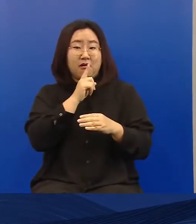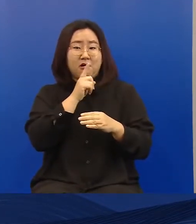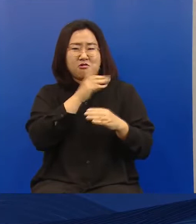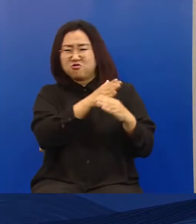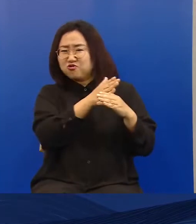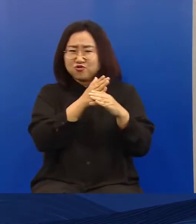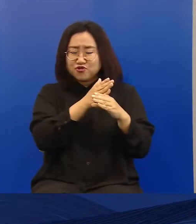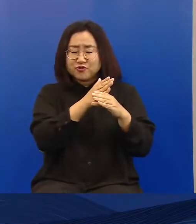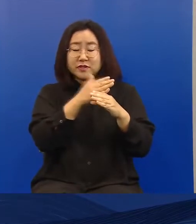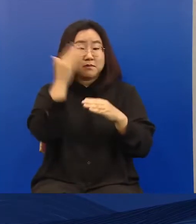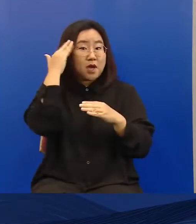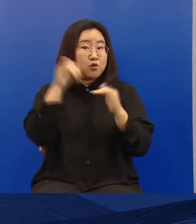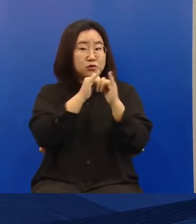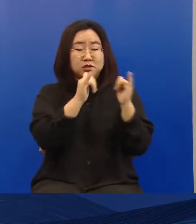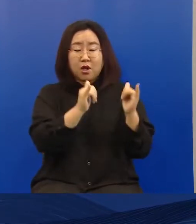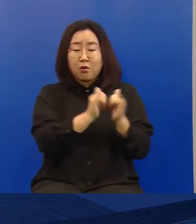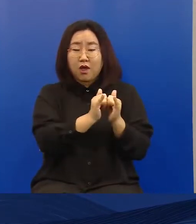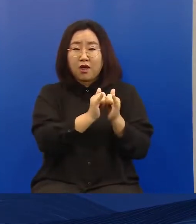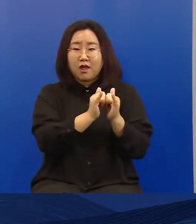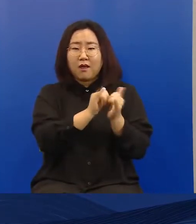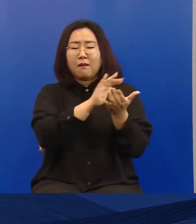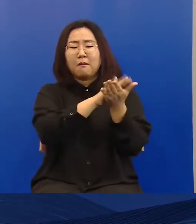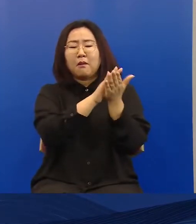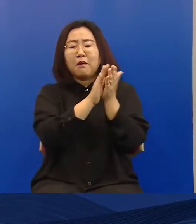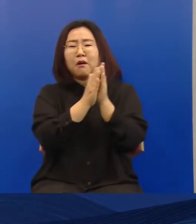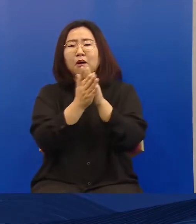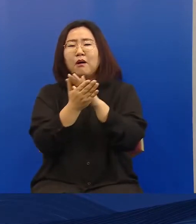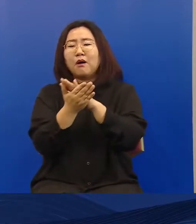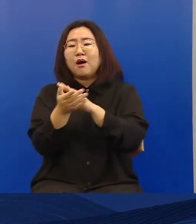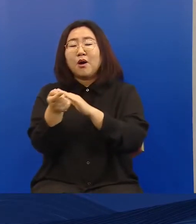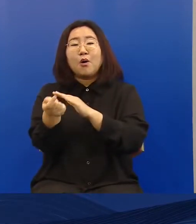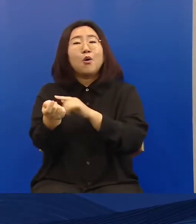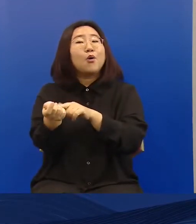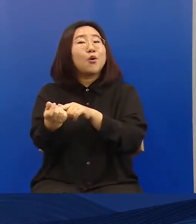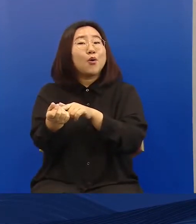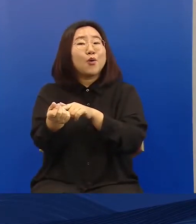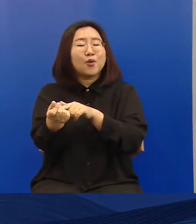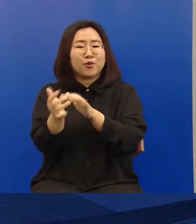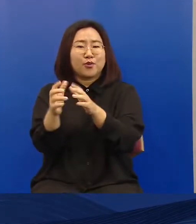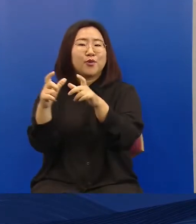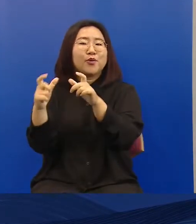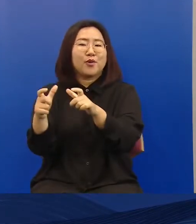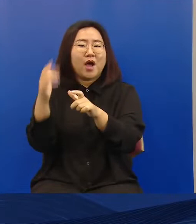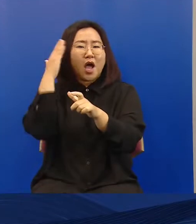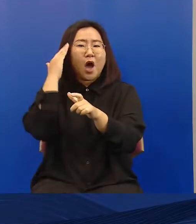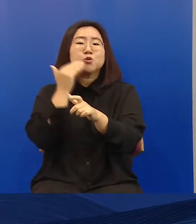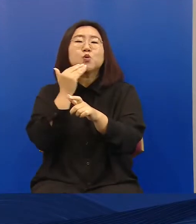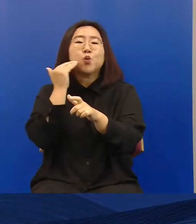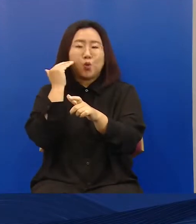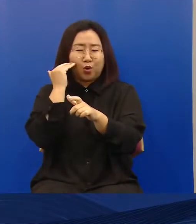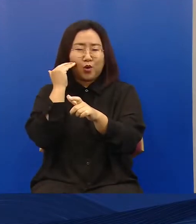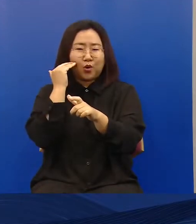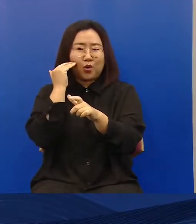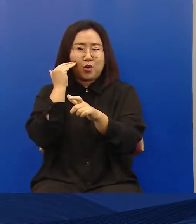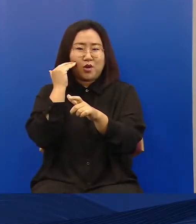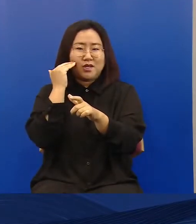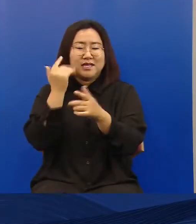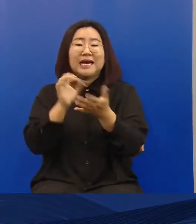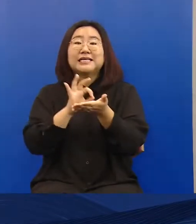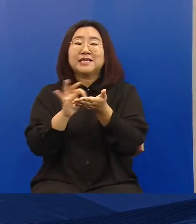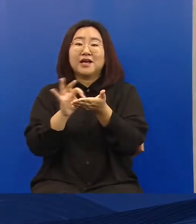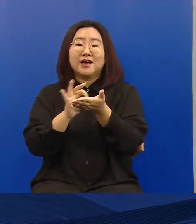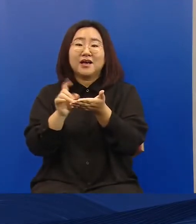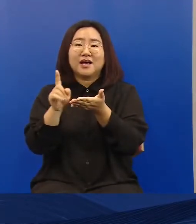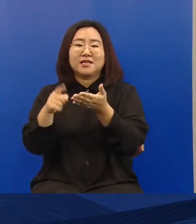the voice language centered Korean society, the minorities, one of the minorities,